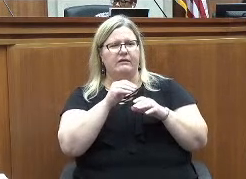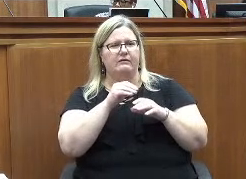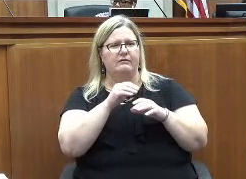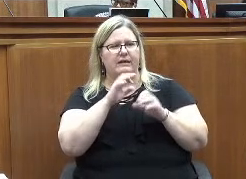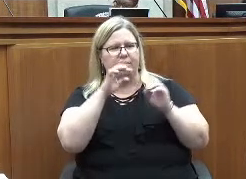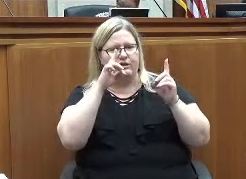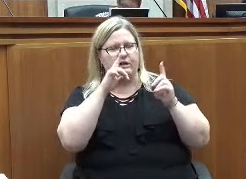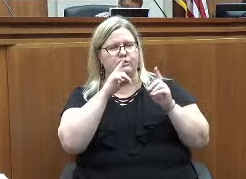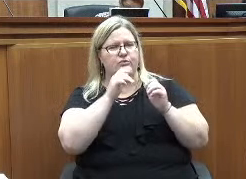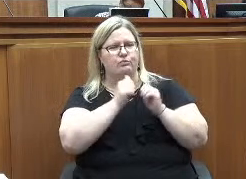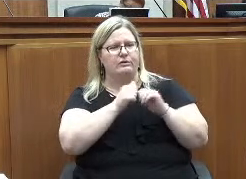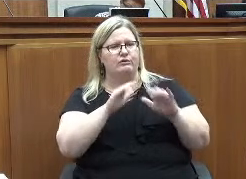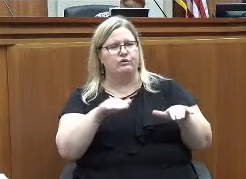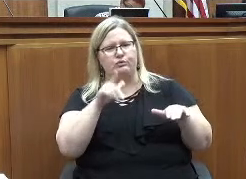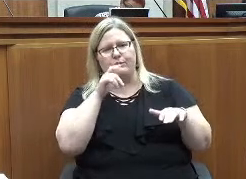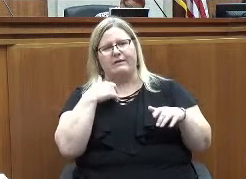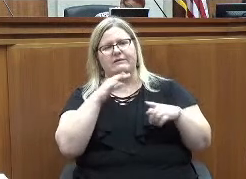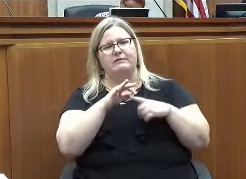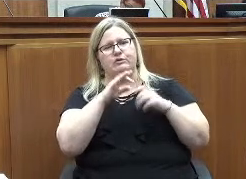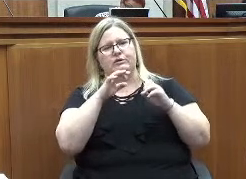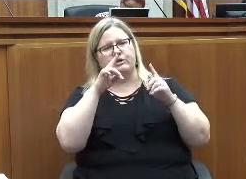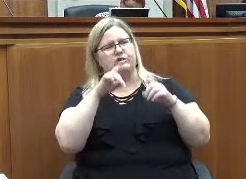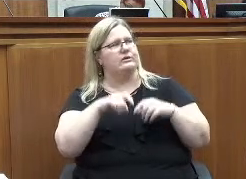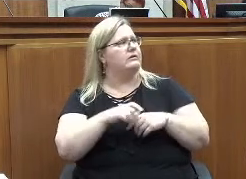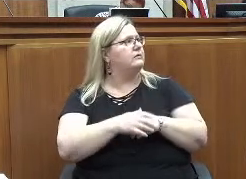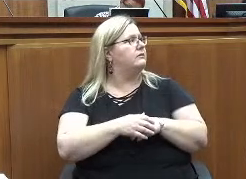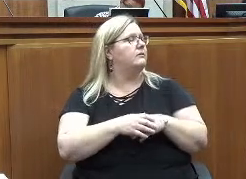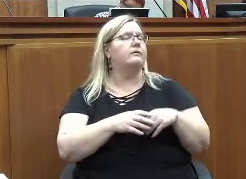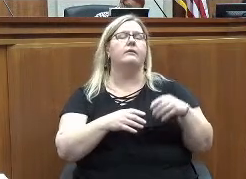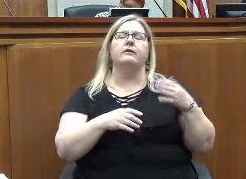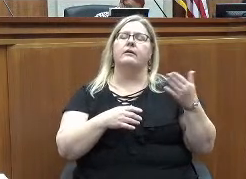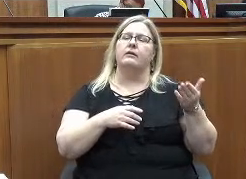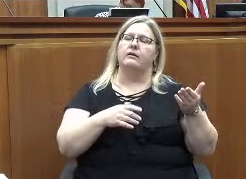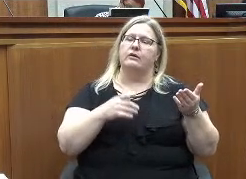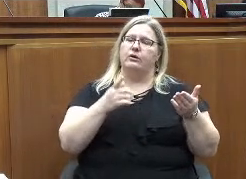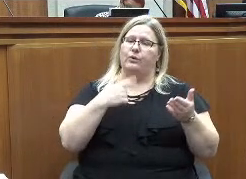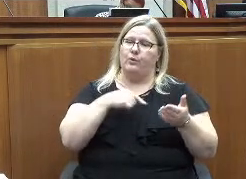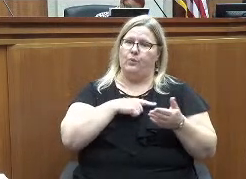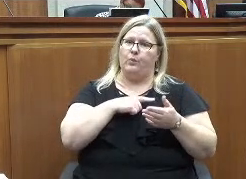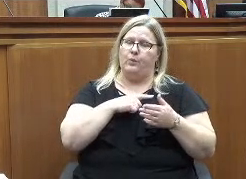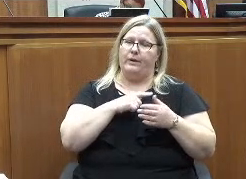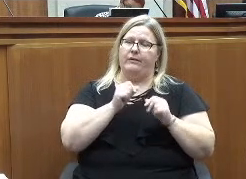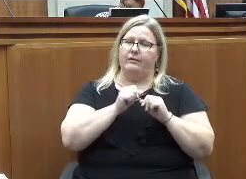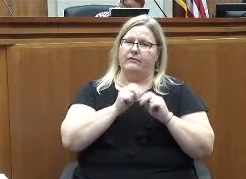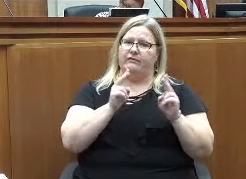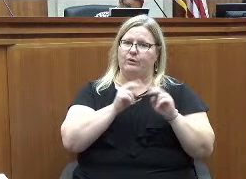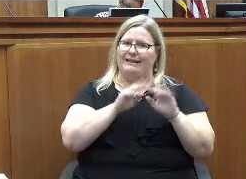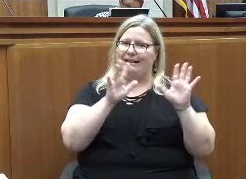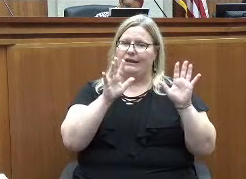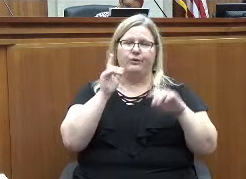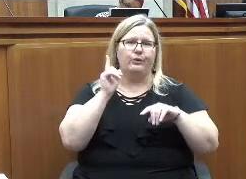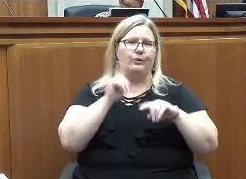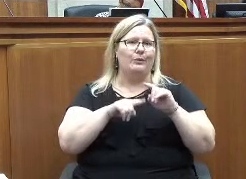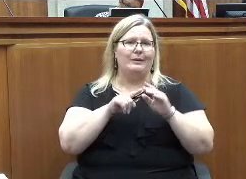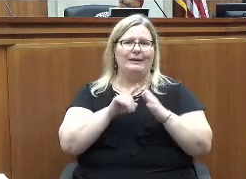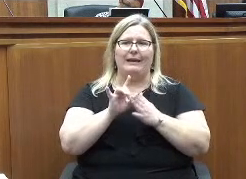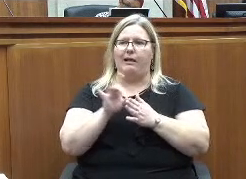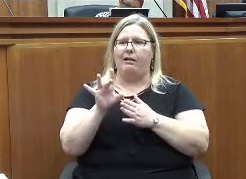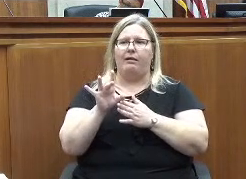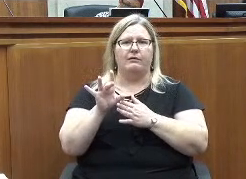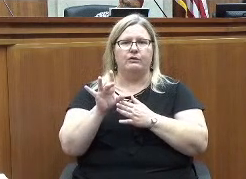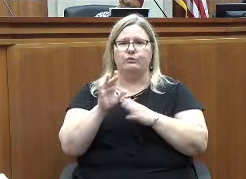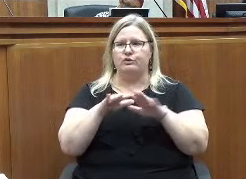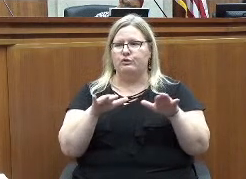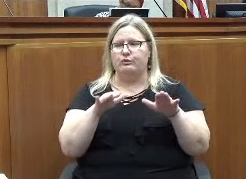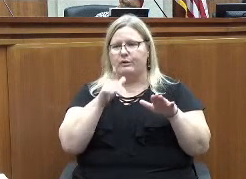special education needs. Well, I mean, we think we're fairly clear that you cannot exclude children